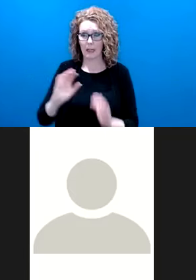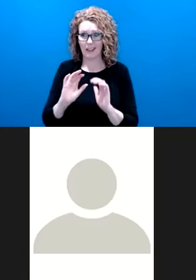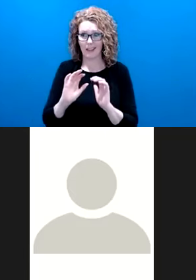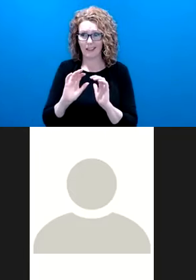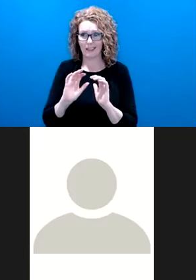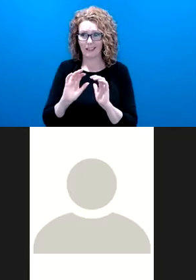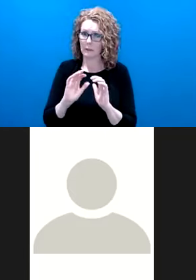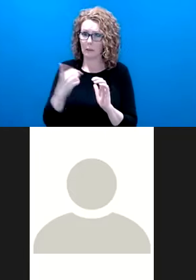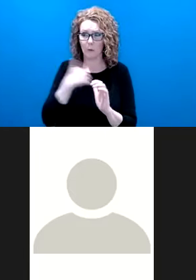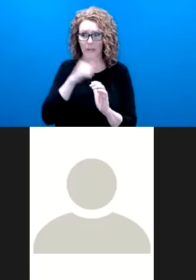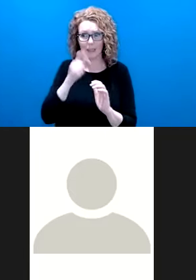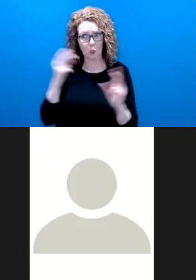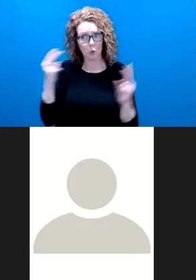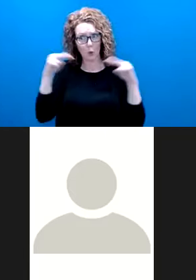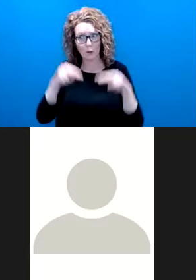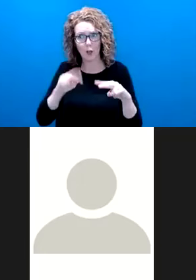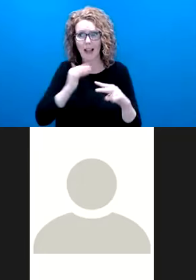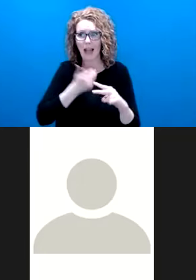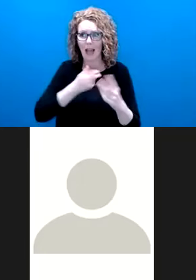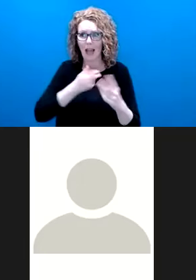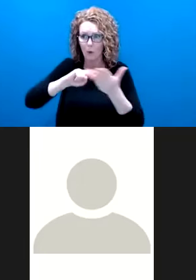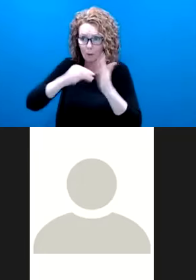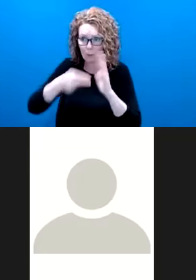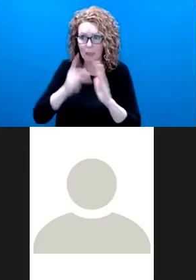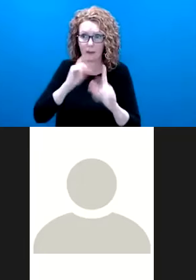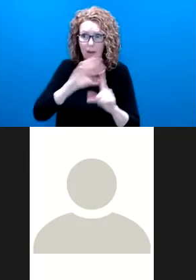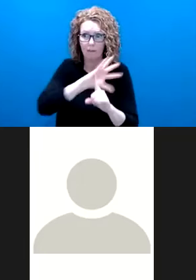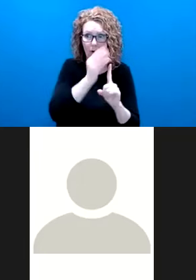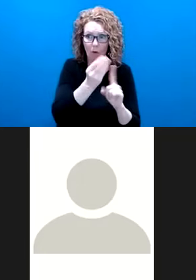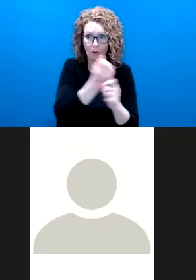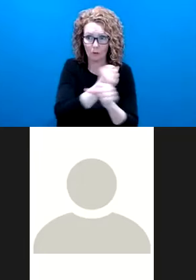defining cultural safety? And if it's not encompassing